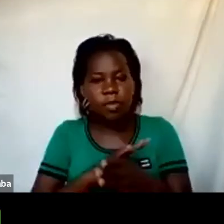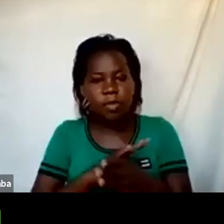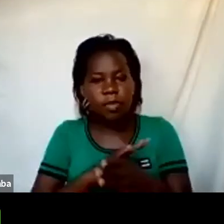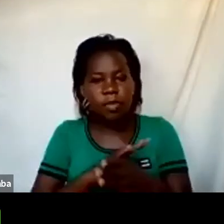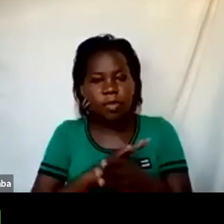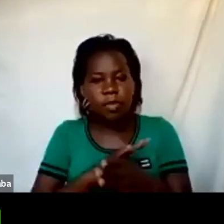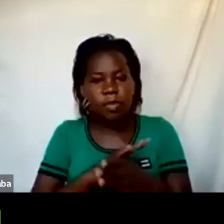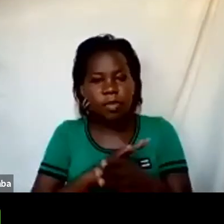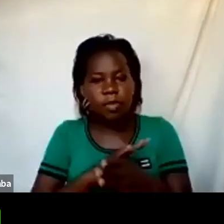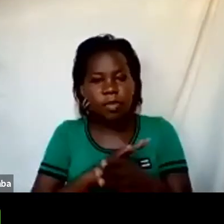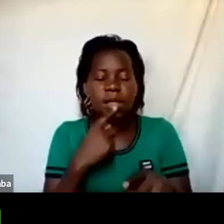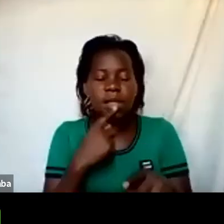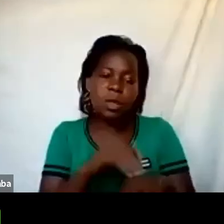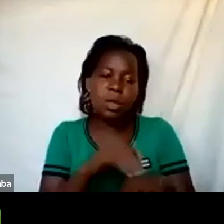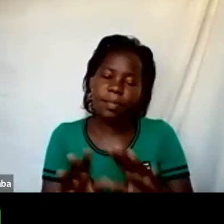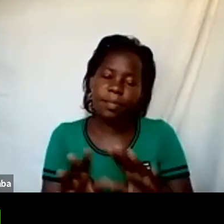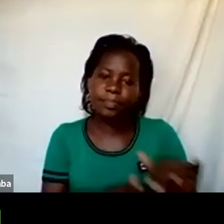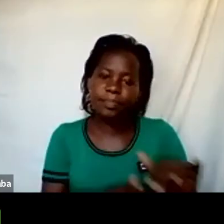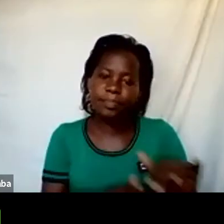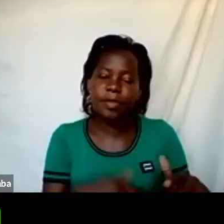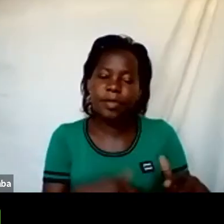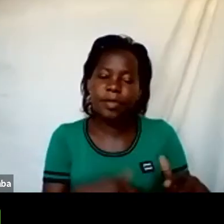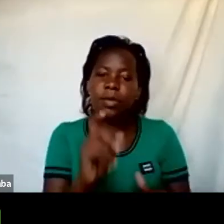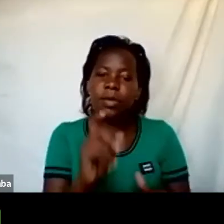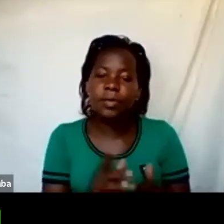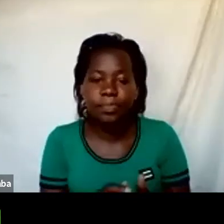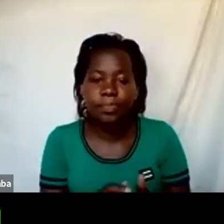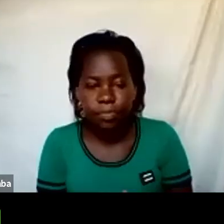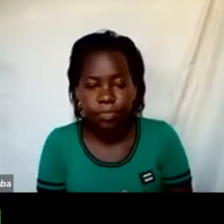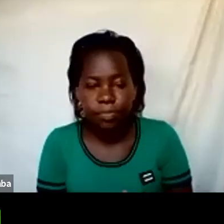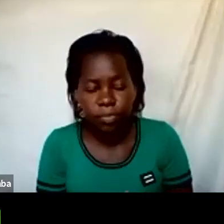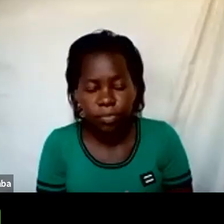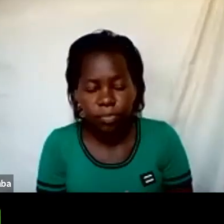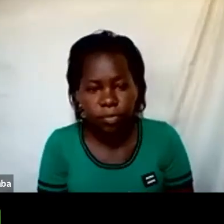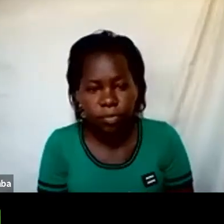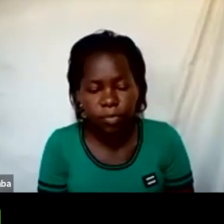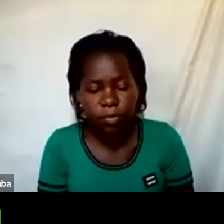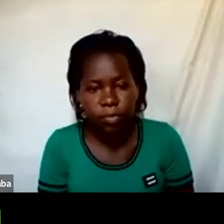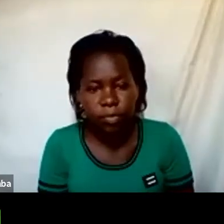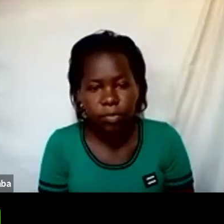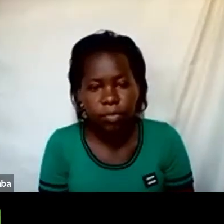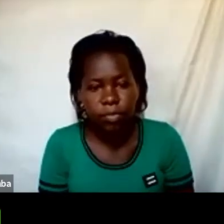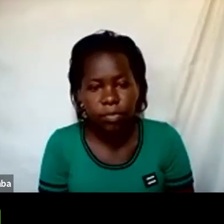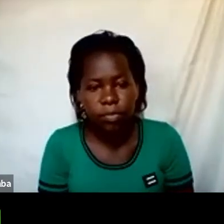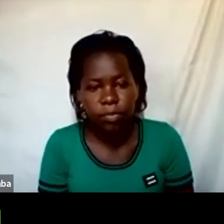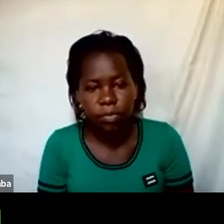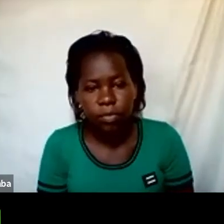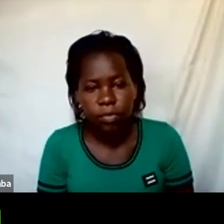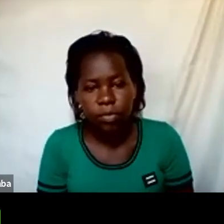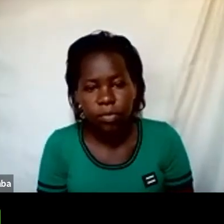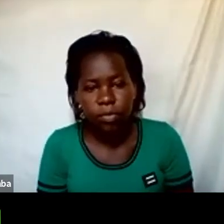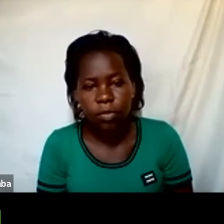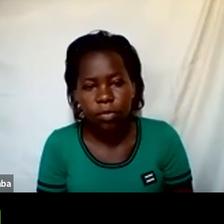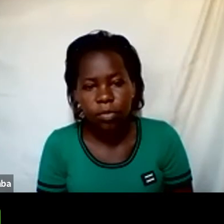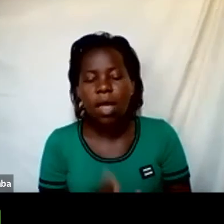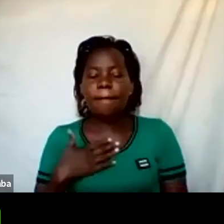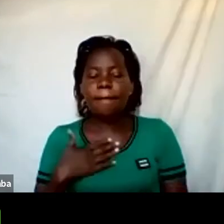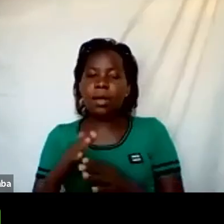cosmetics products to be certified? The best person to have helped you would have been my colleague